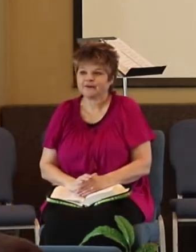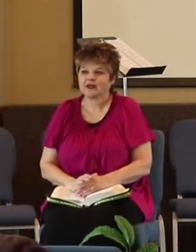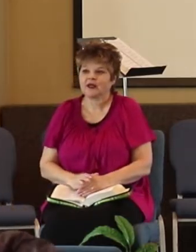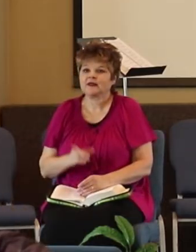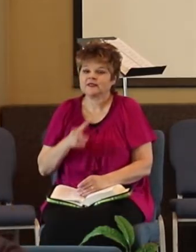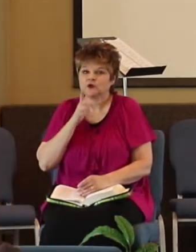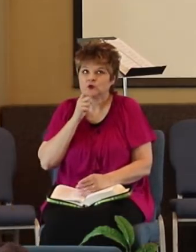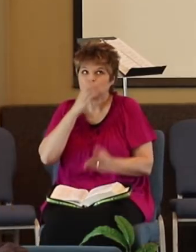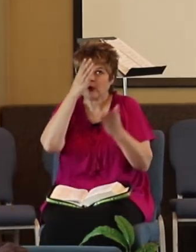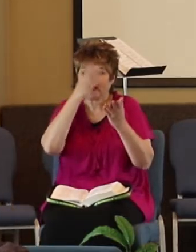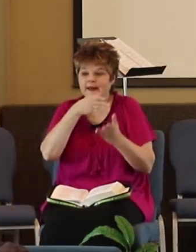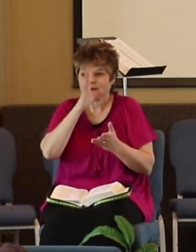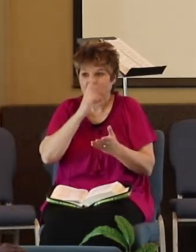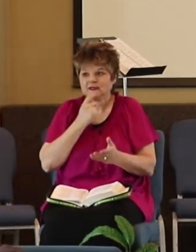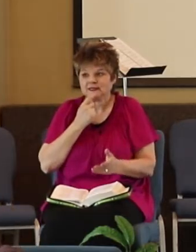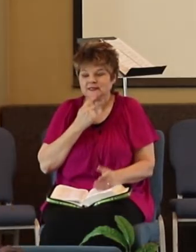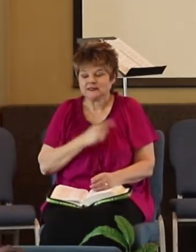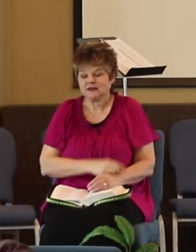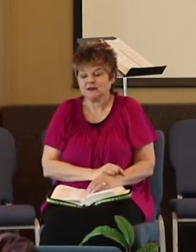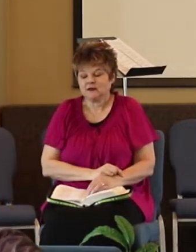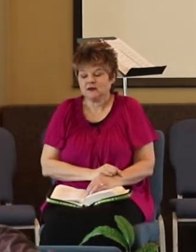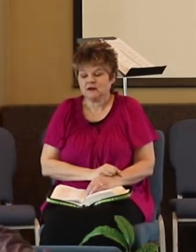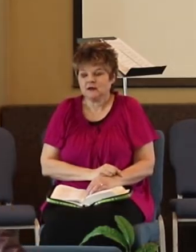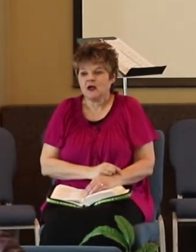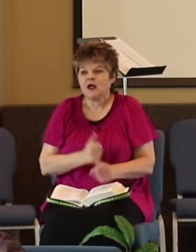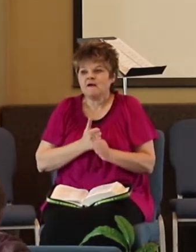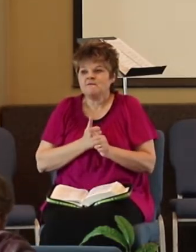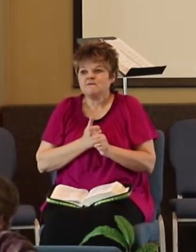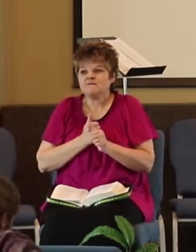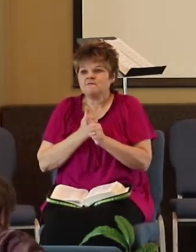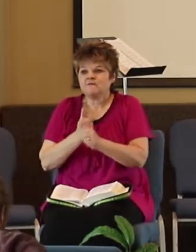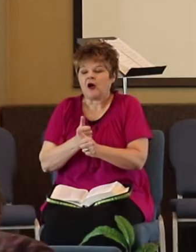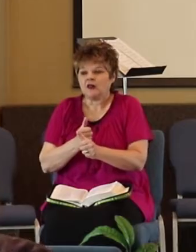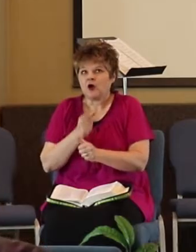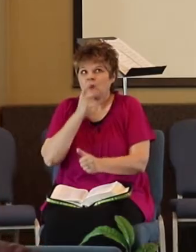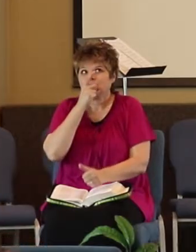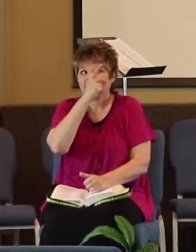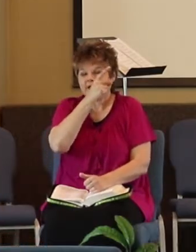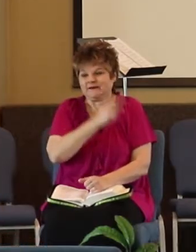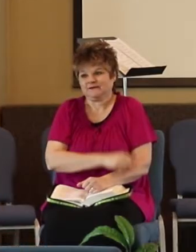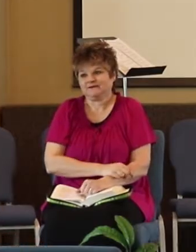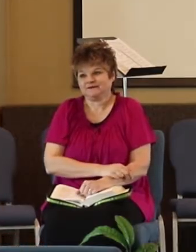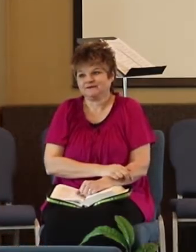This is who I am, God says. Follow me.